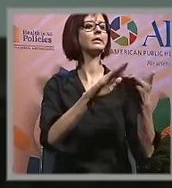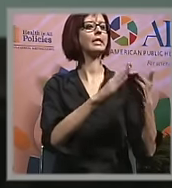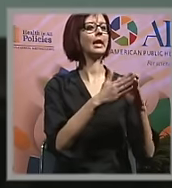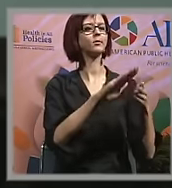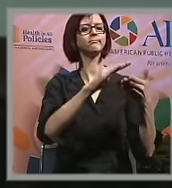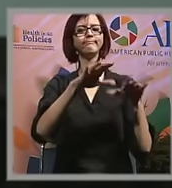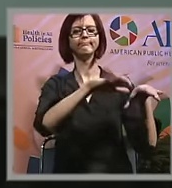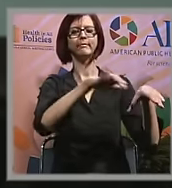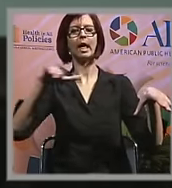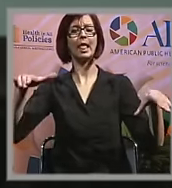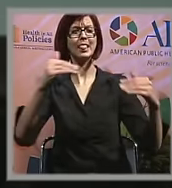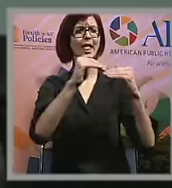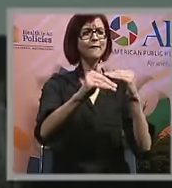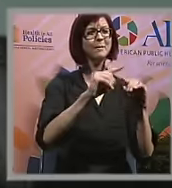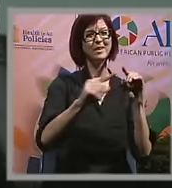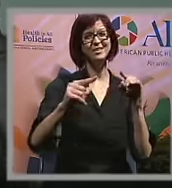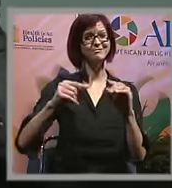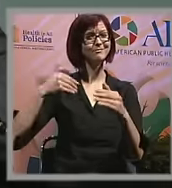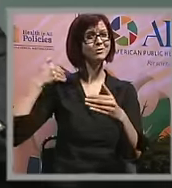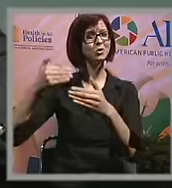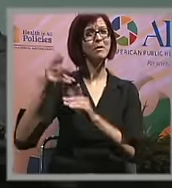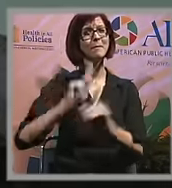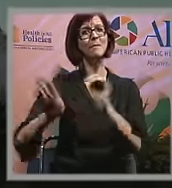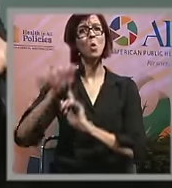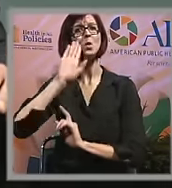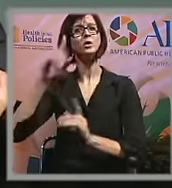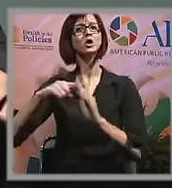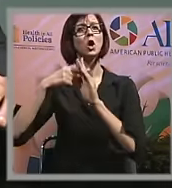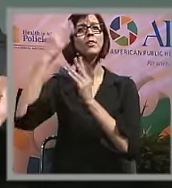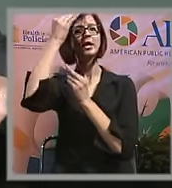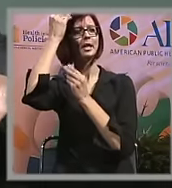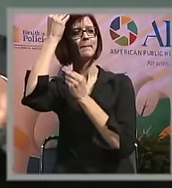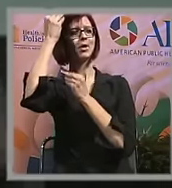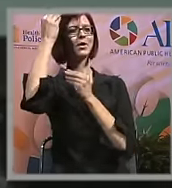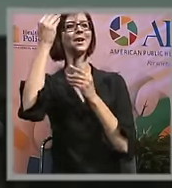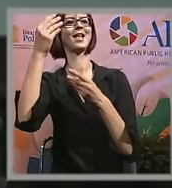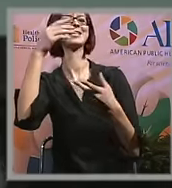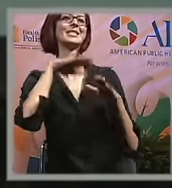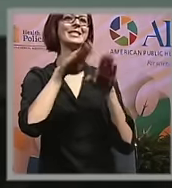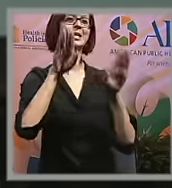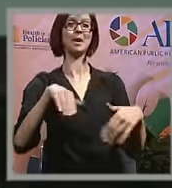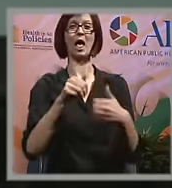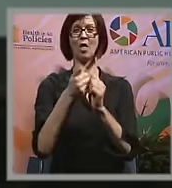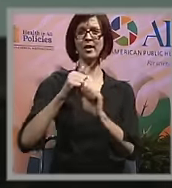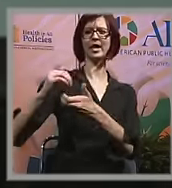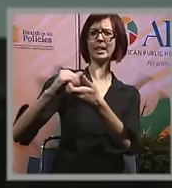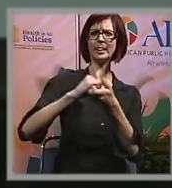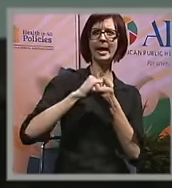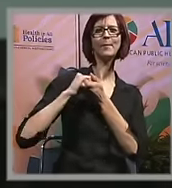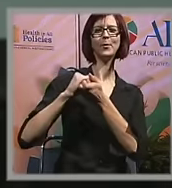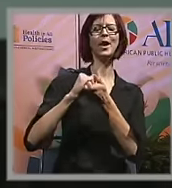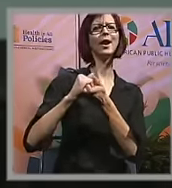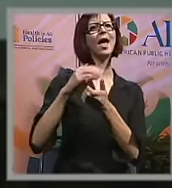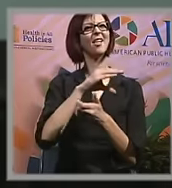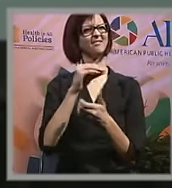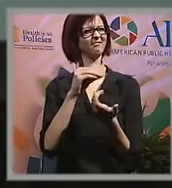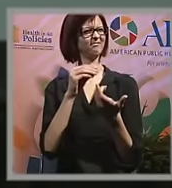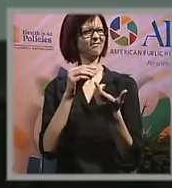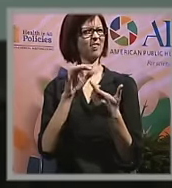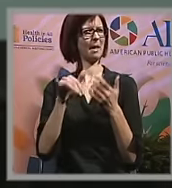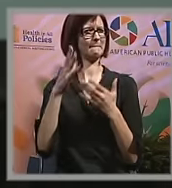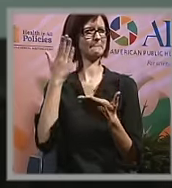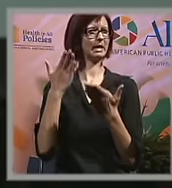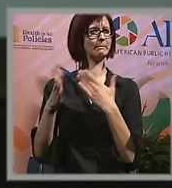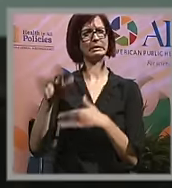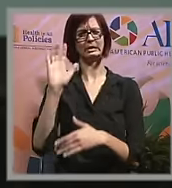neighborhood level, but soon enough, people start thinking at a system-wide level about how they can collaborate. And that may